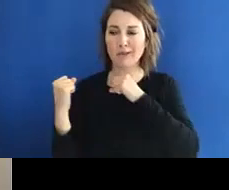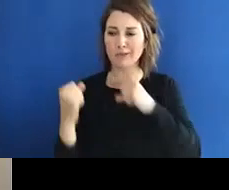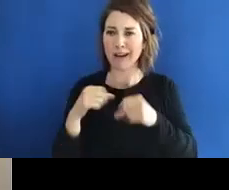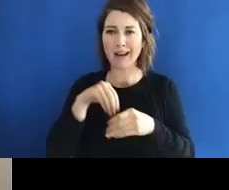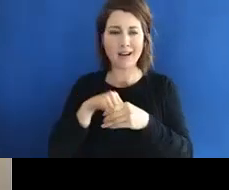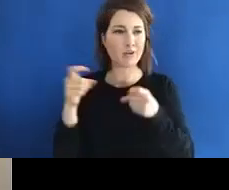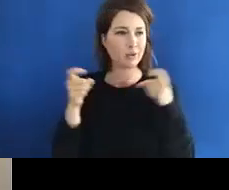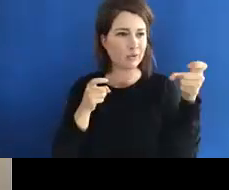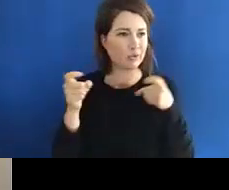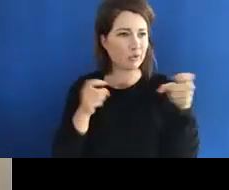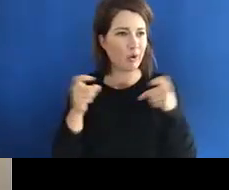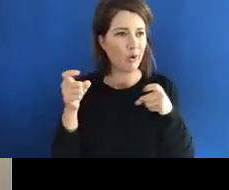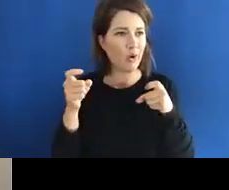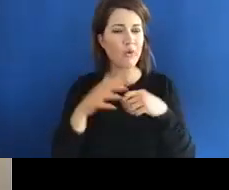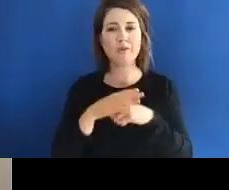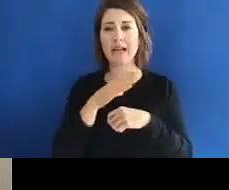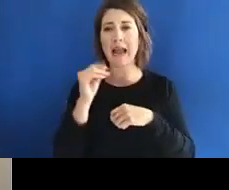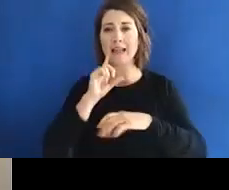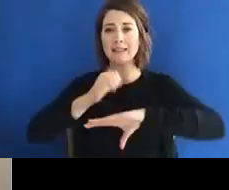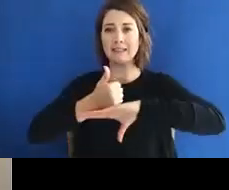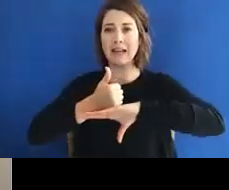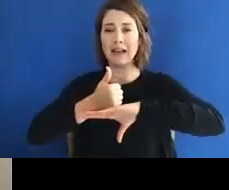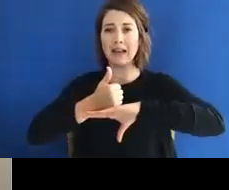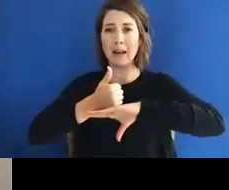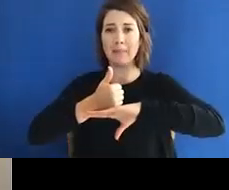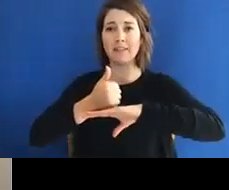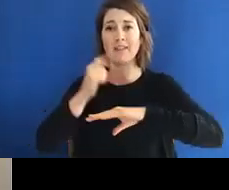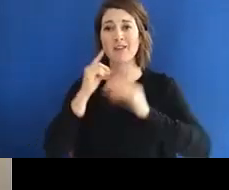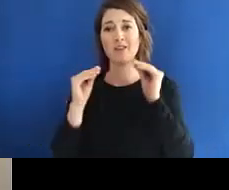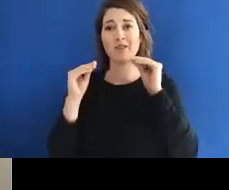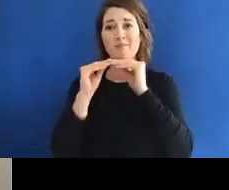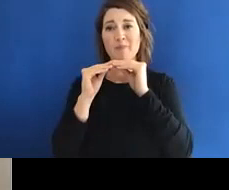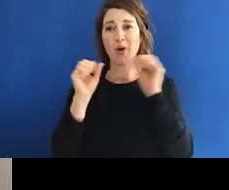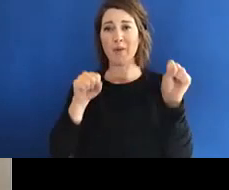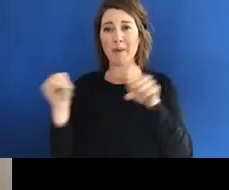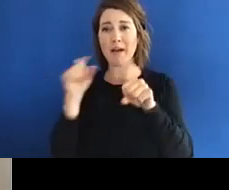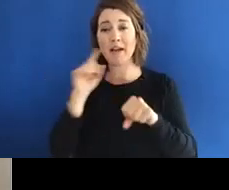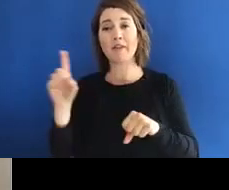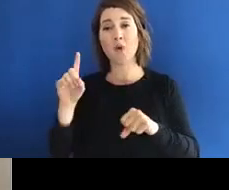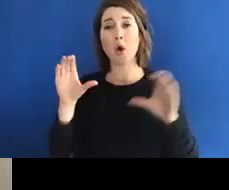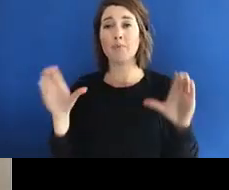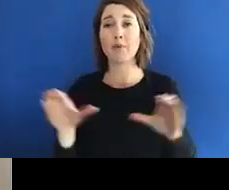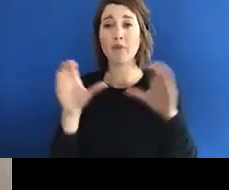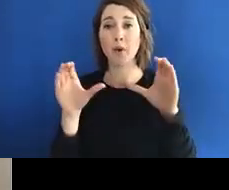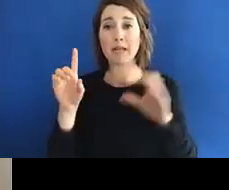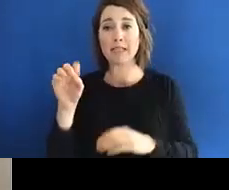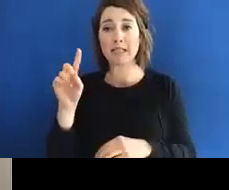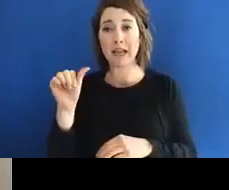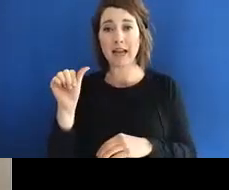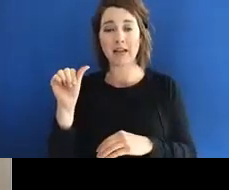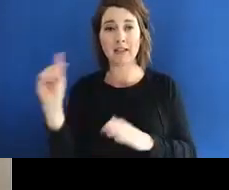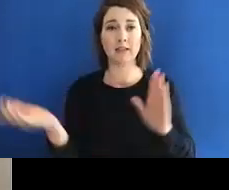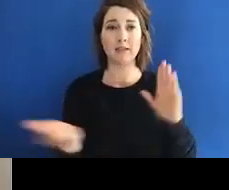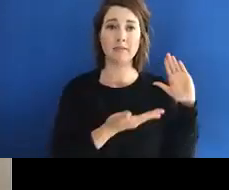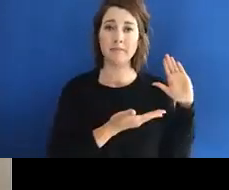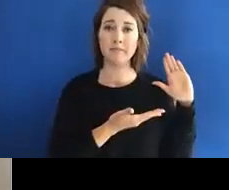and building capacity to manage performance data. So if we go to the next slide, I'll share a little bit with you about the